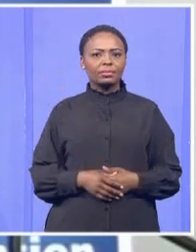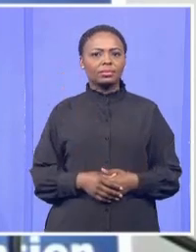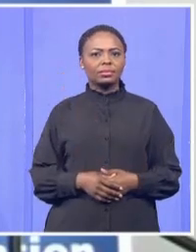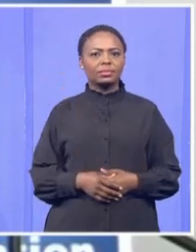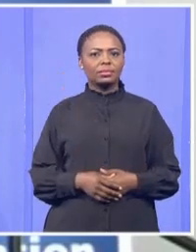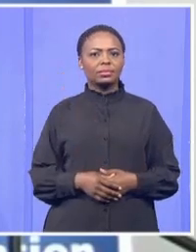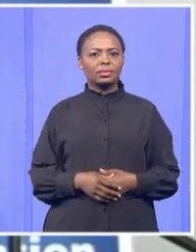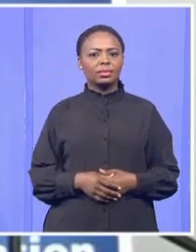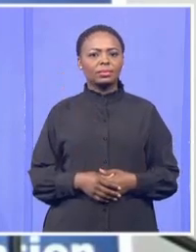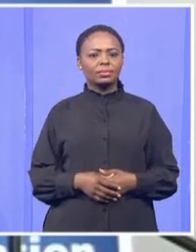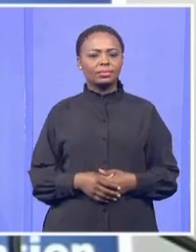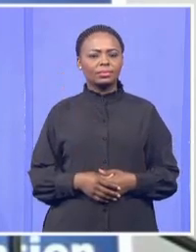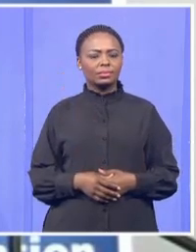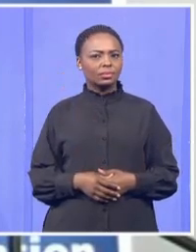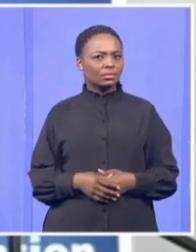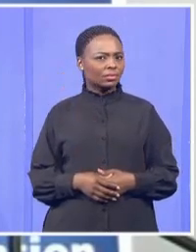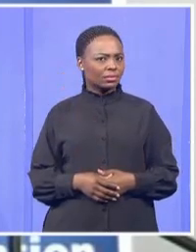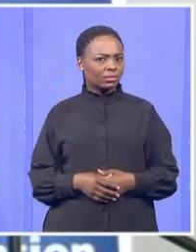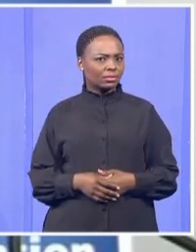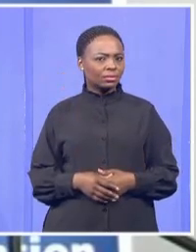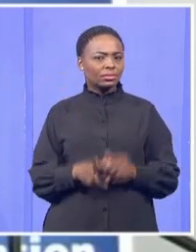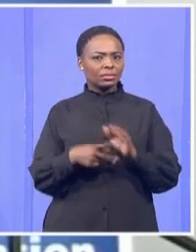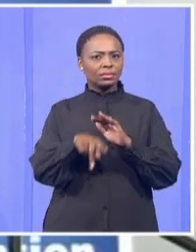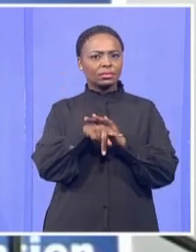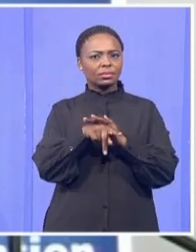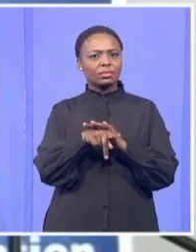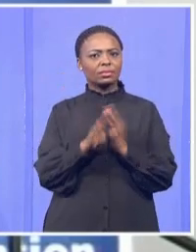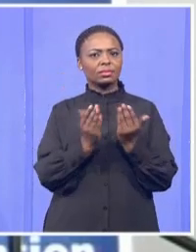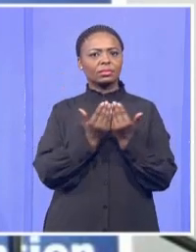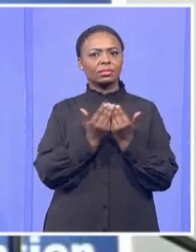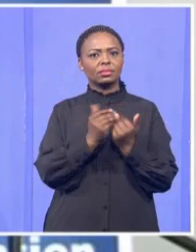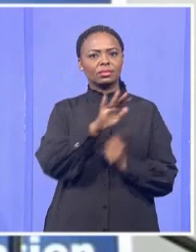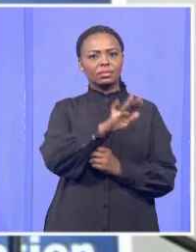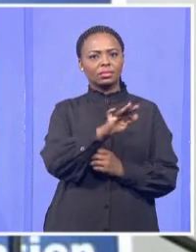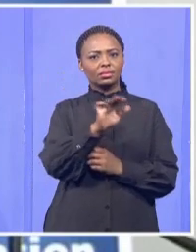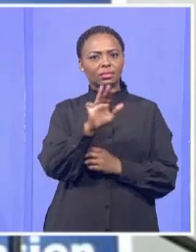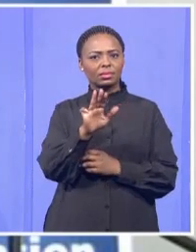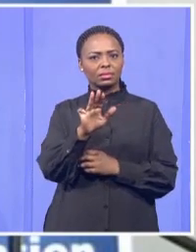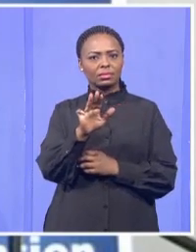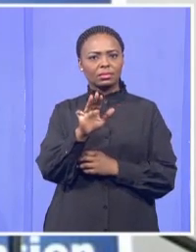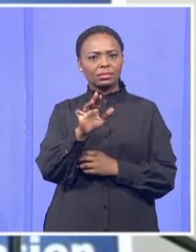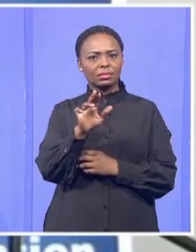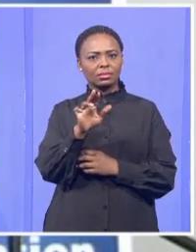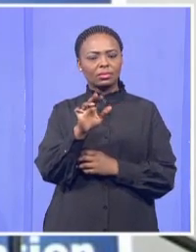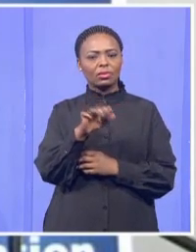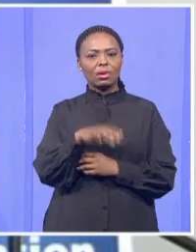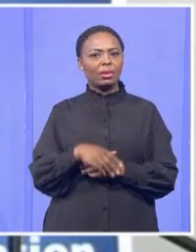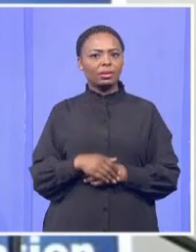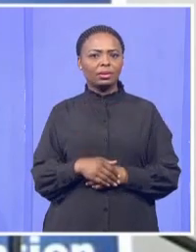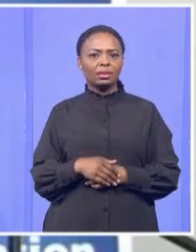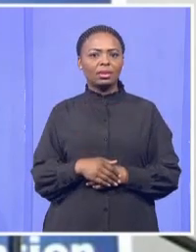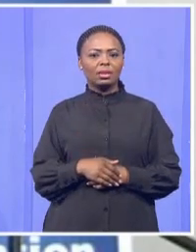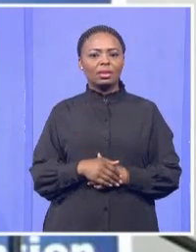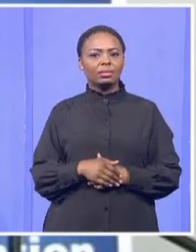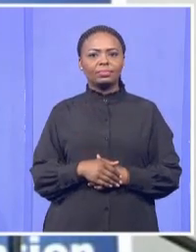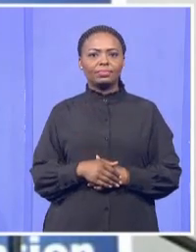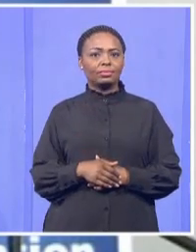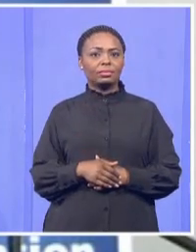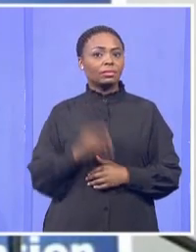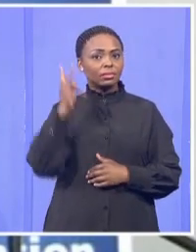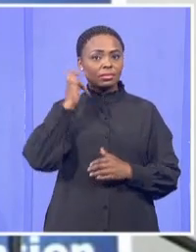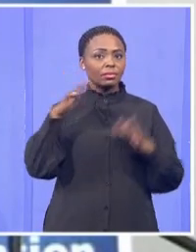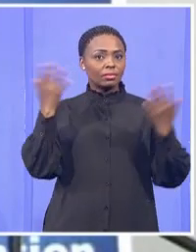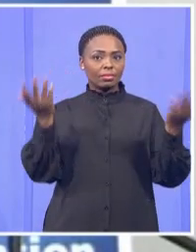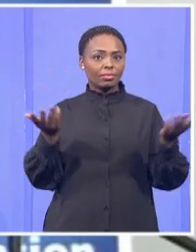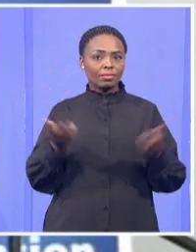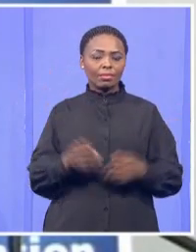So in terms of primary schools, it's 599 additional classrooms. If we multiply that by